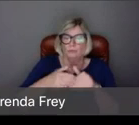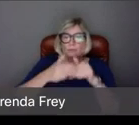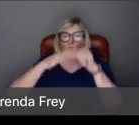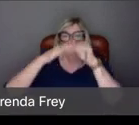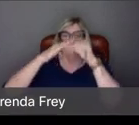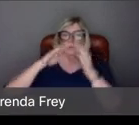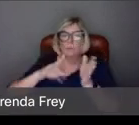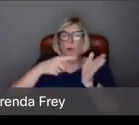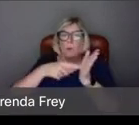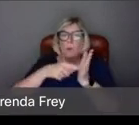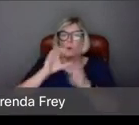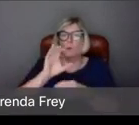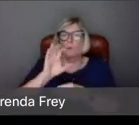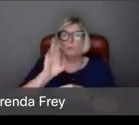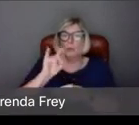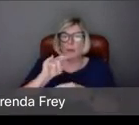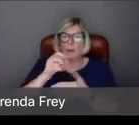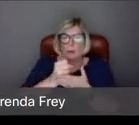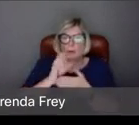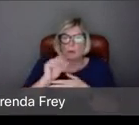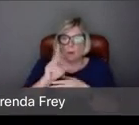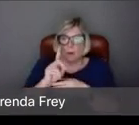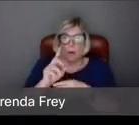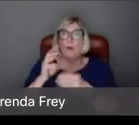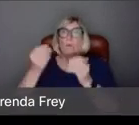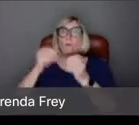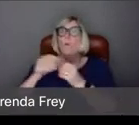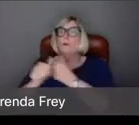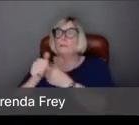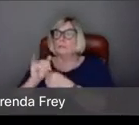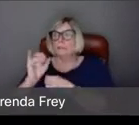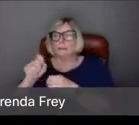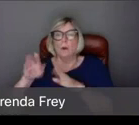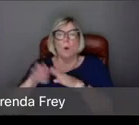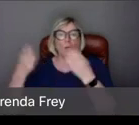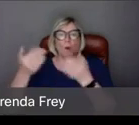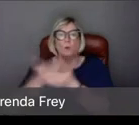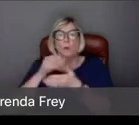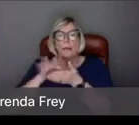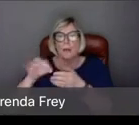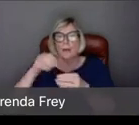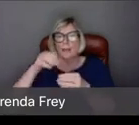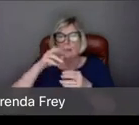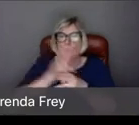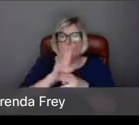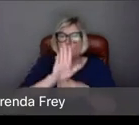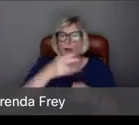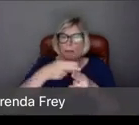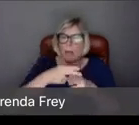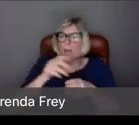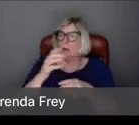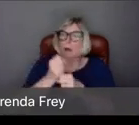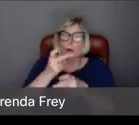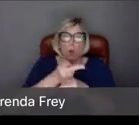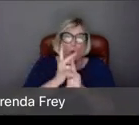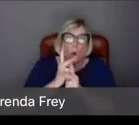They can also, which is even much more dangerous, is when they open new accounts in your name by way of obtaining loans. They can get a